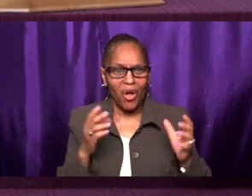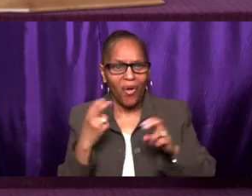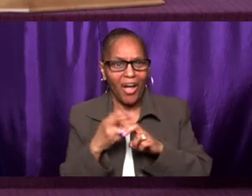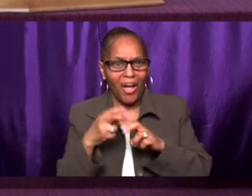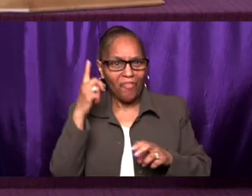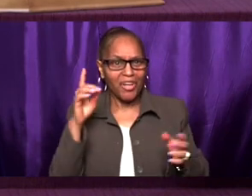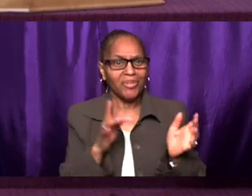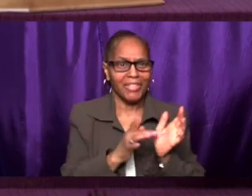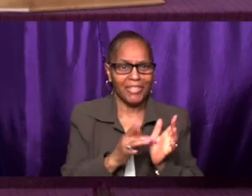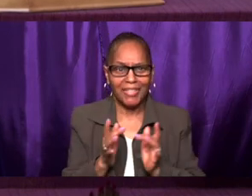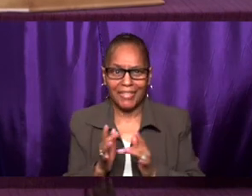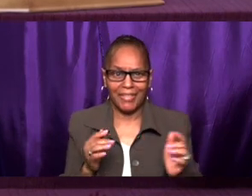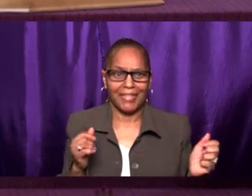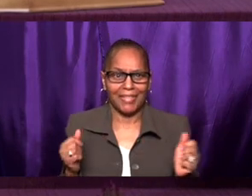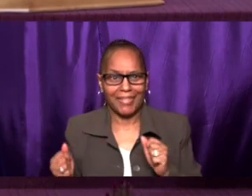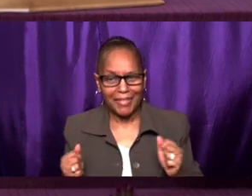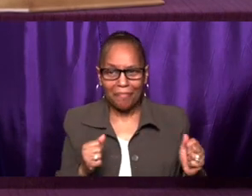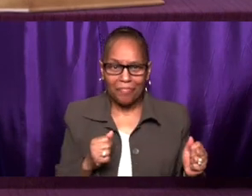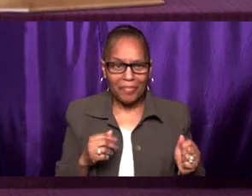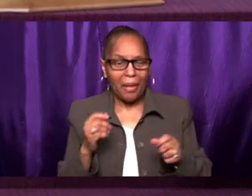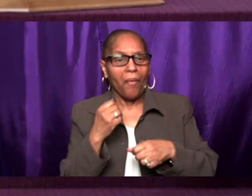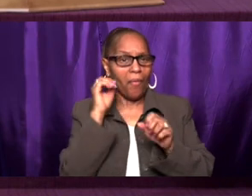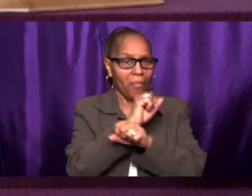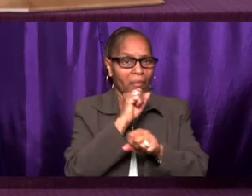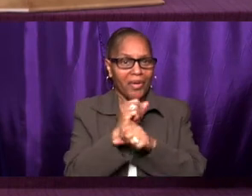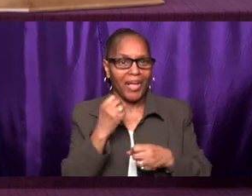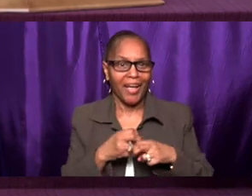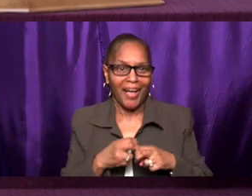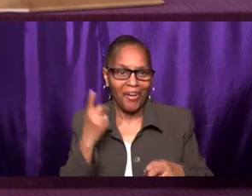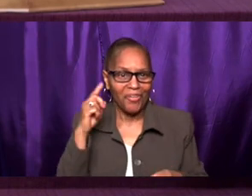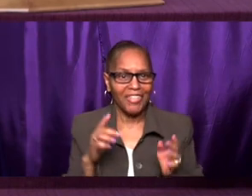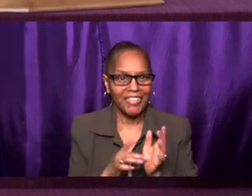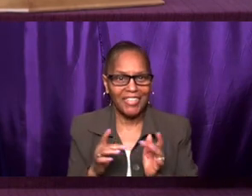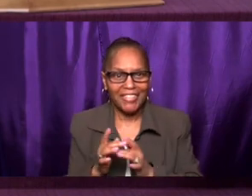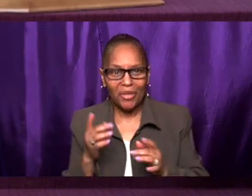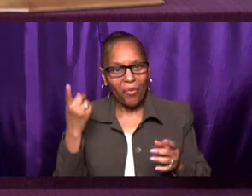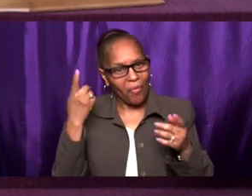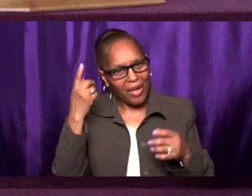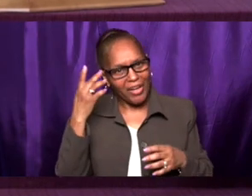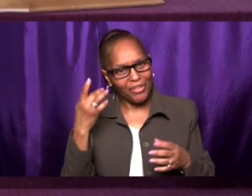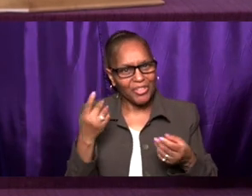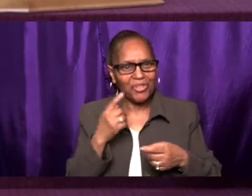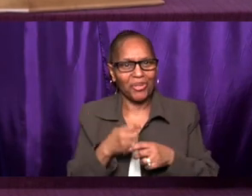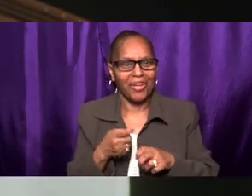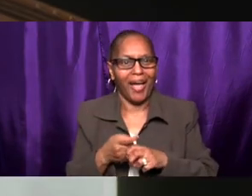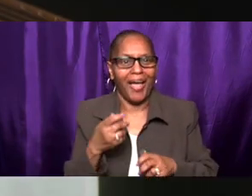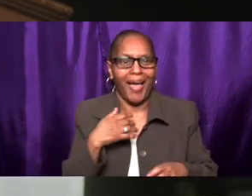for you, Jesus. Don't, working hard for you, Jesus. Why don't you just treat me right?